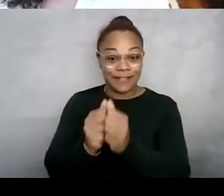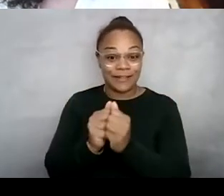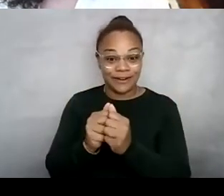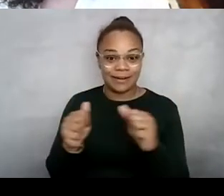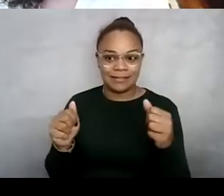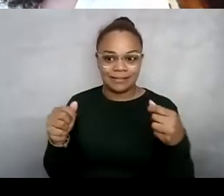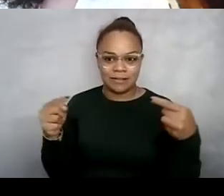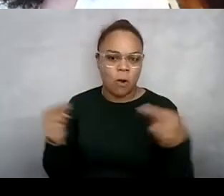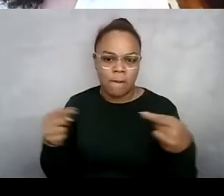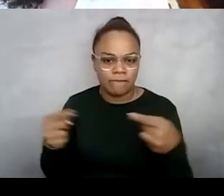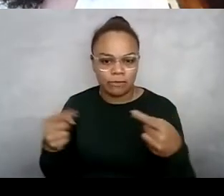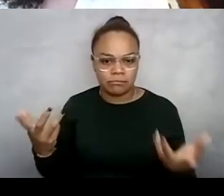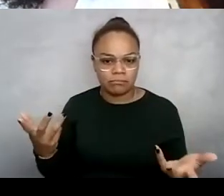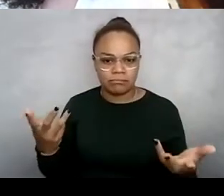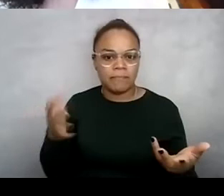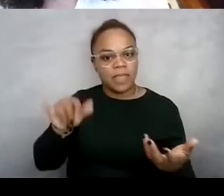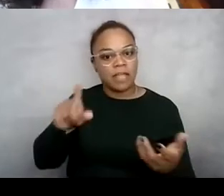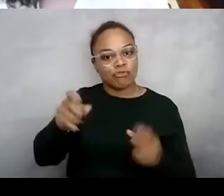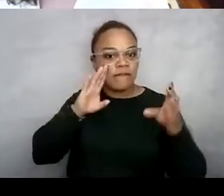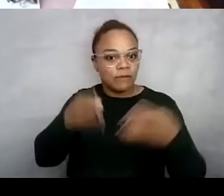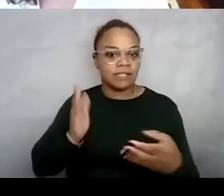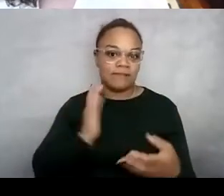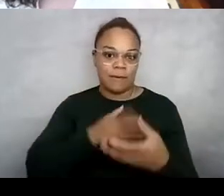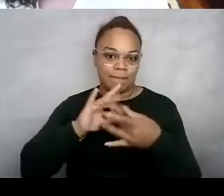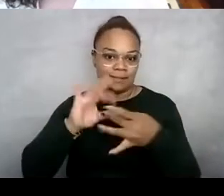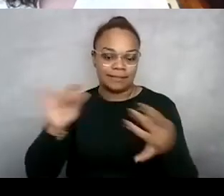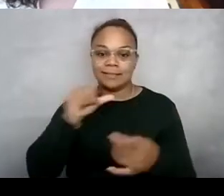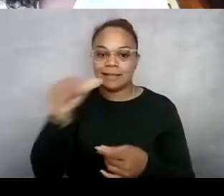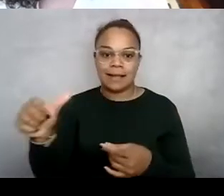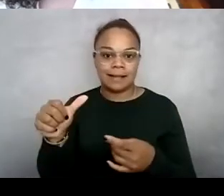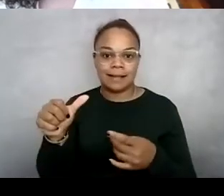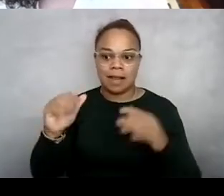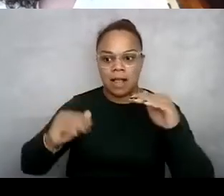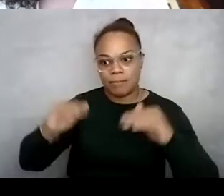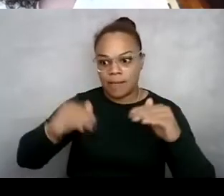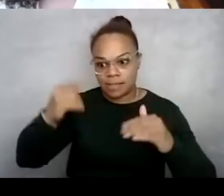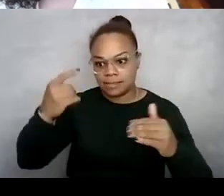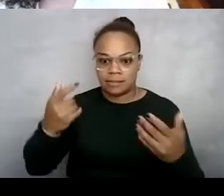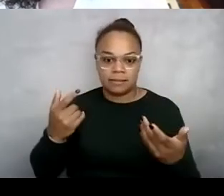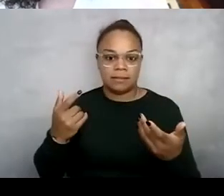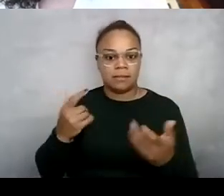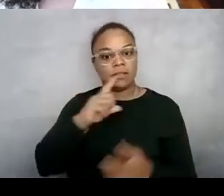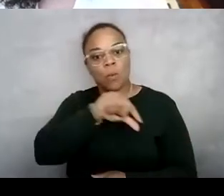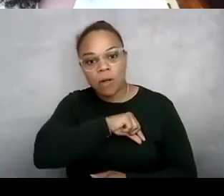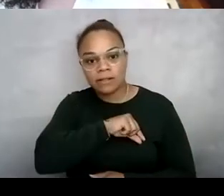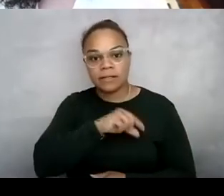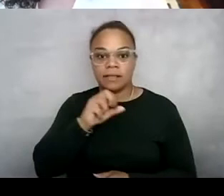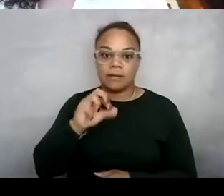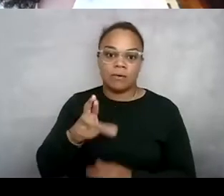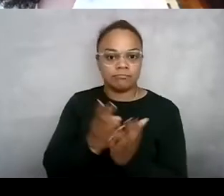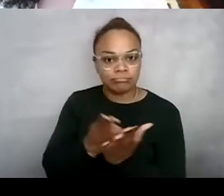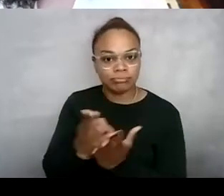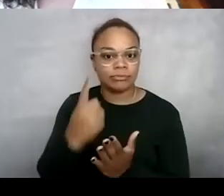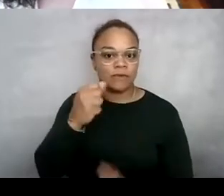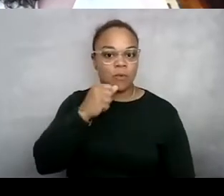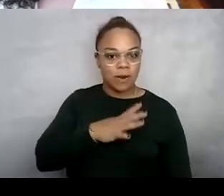be the centering around our messaging and not compromising away the quality or intent or integrity of women's sports. So